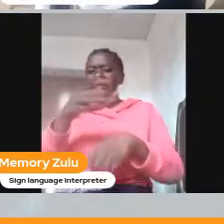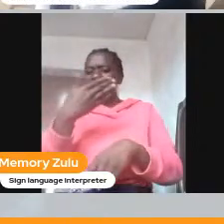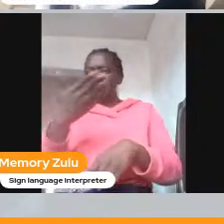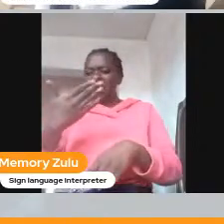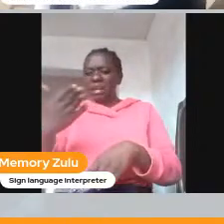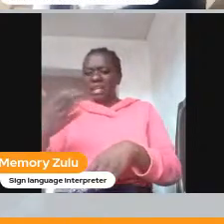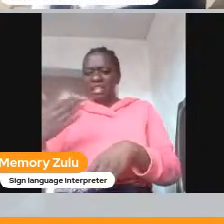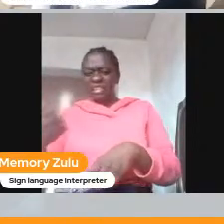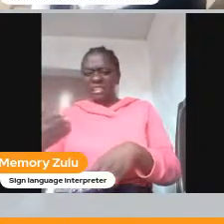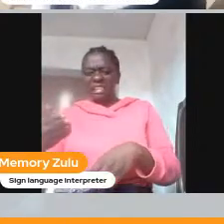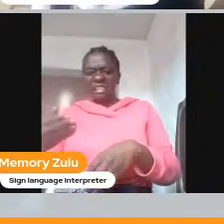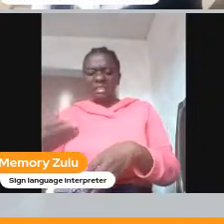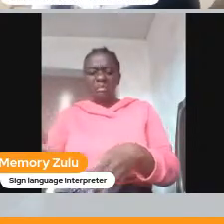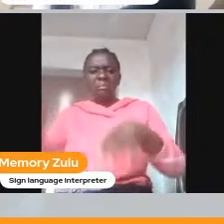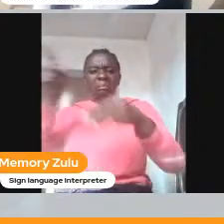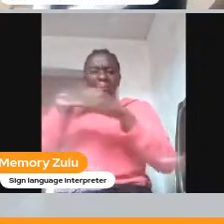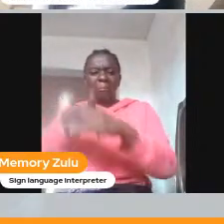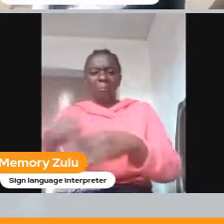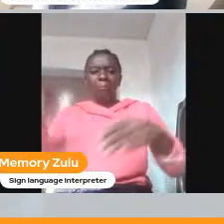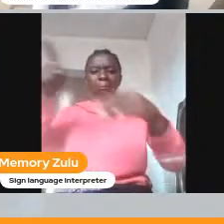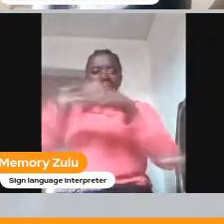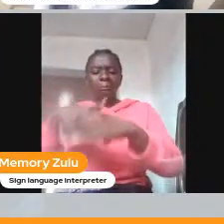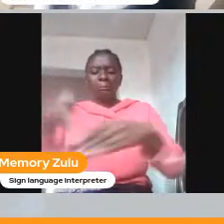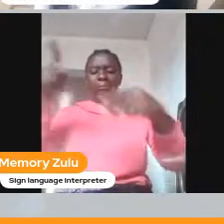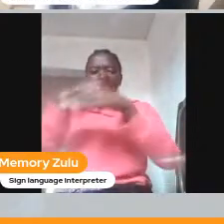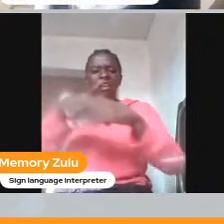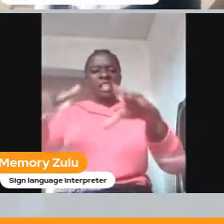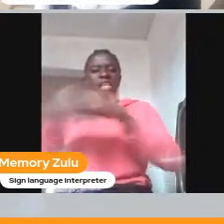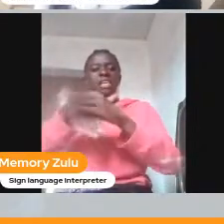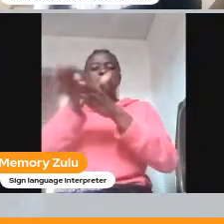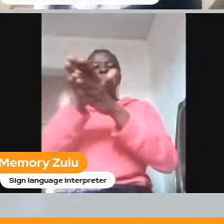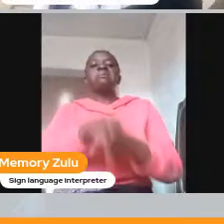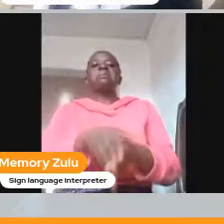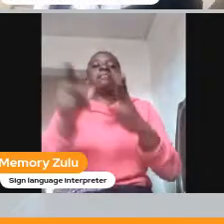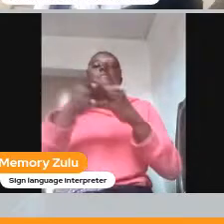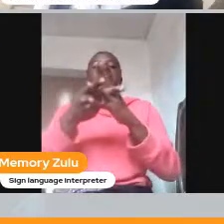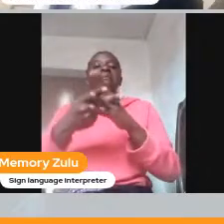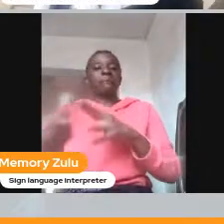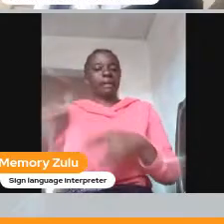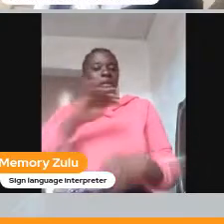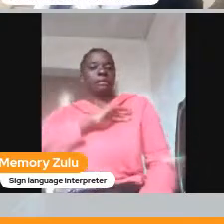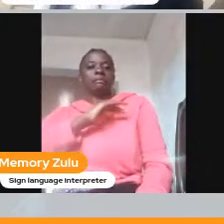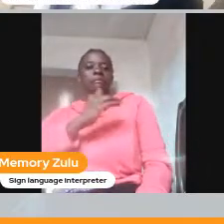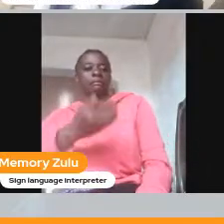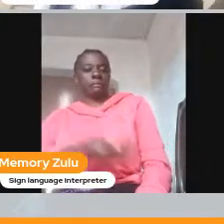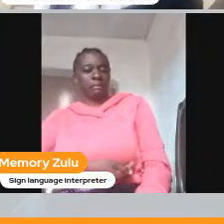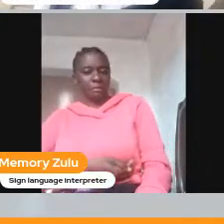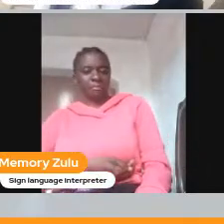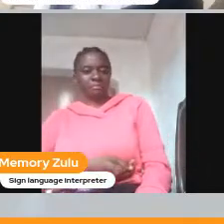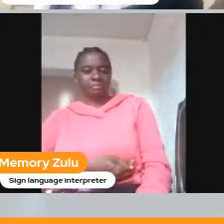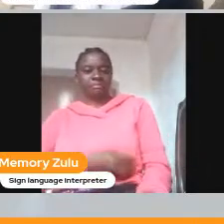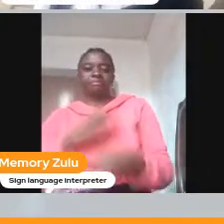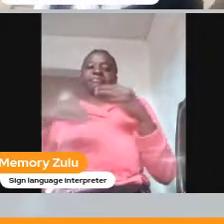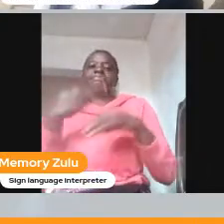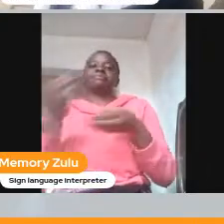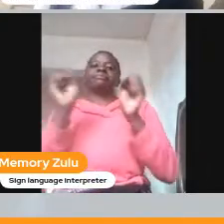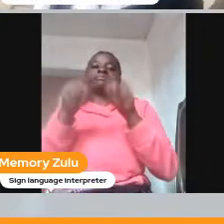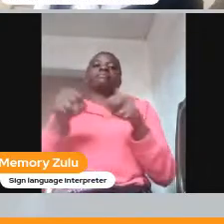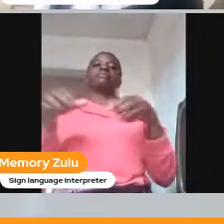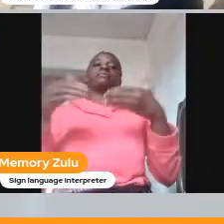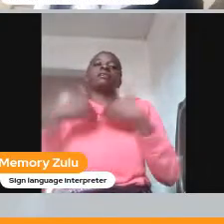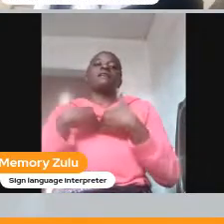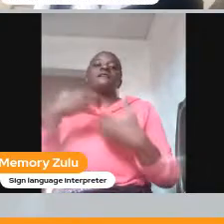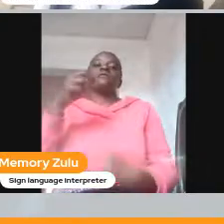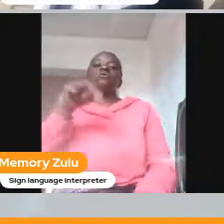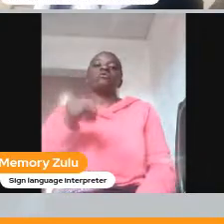or sterile, they are prone to have these UTIs. And then back to the question that you've asked, the